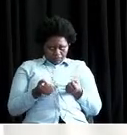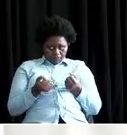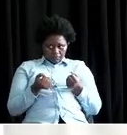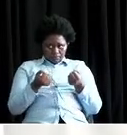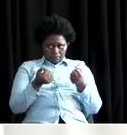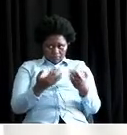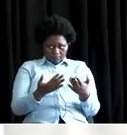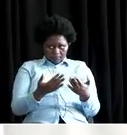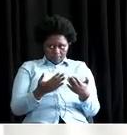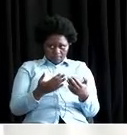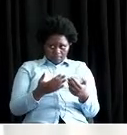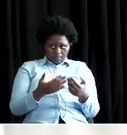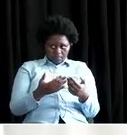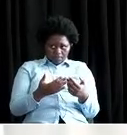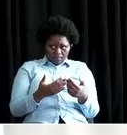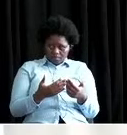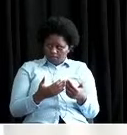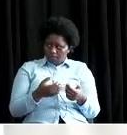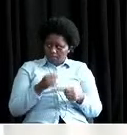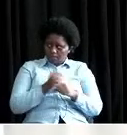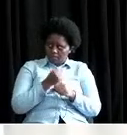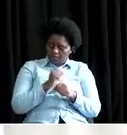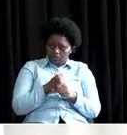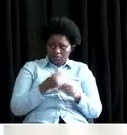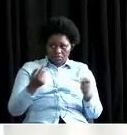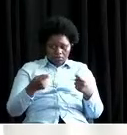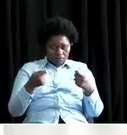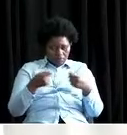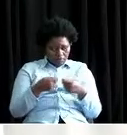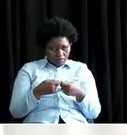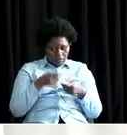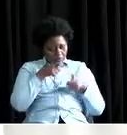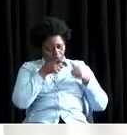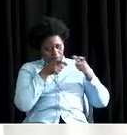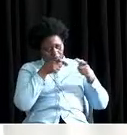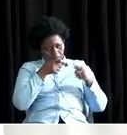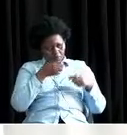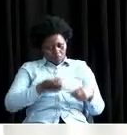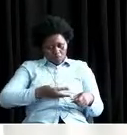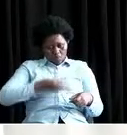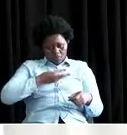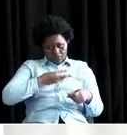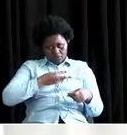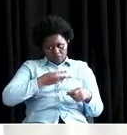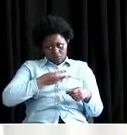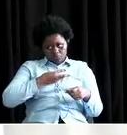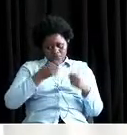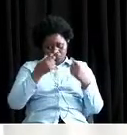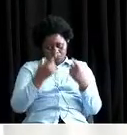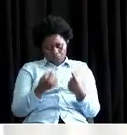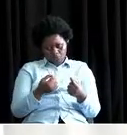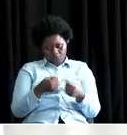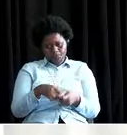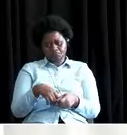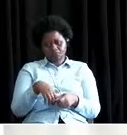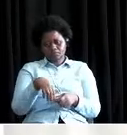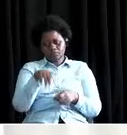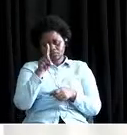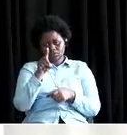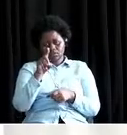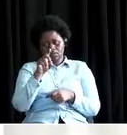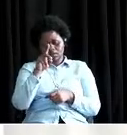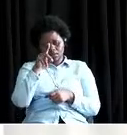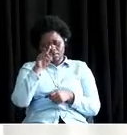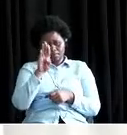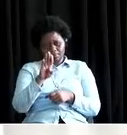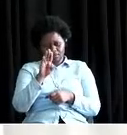a space for them to make any contributions that they may wish to do, both on the SDBIP and on the annual